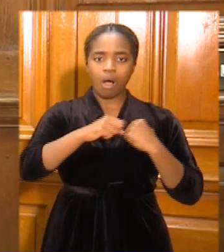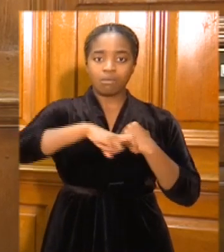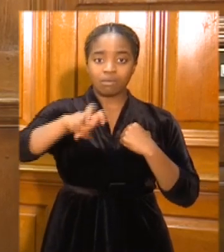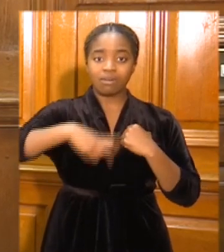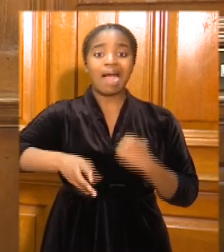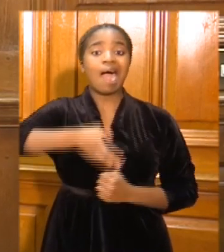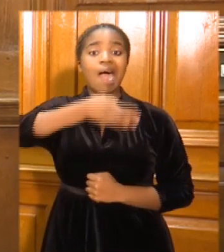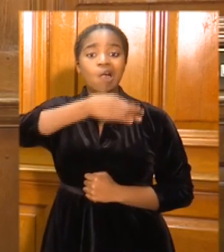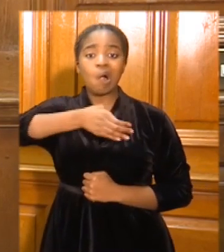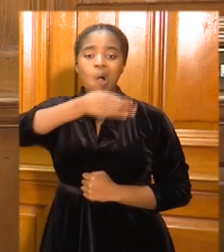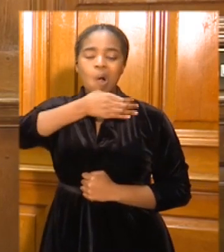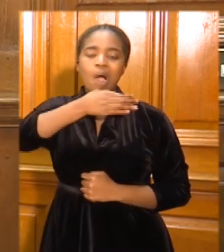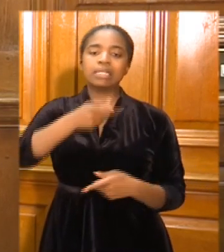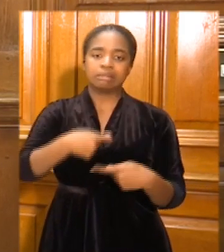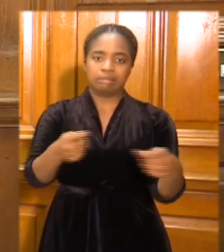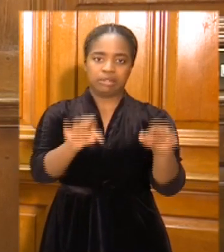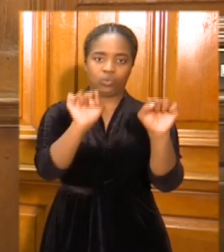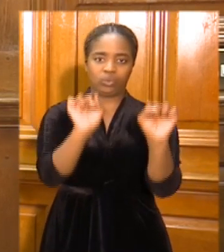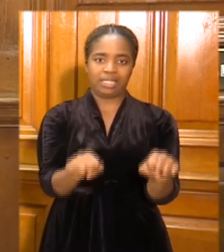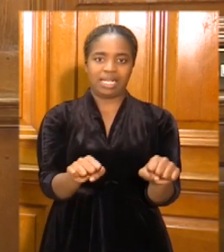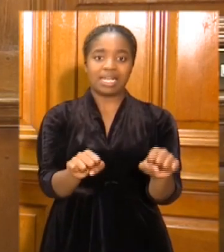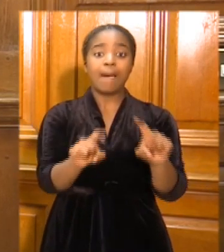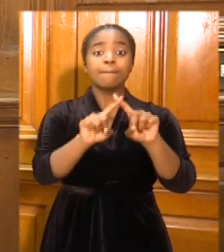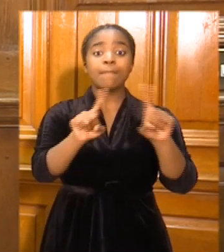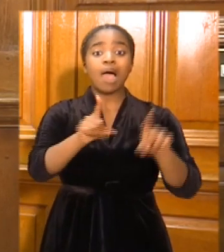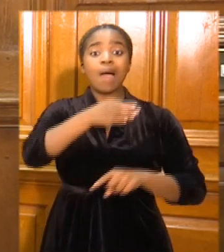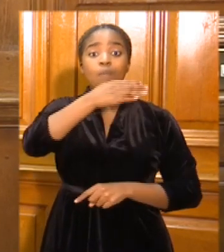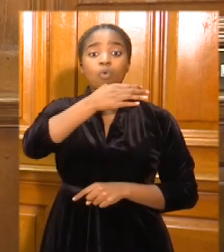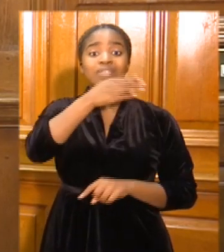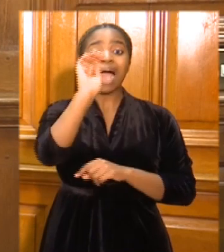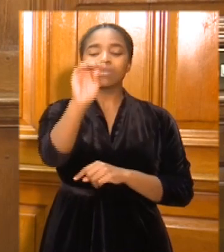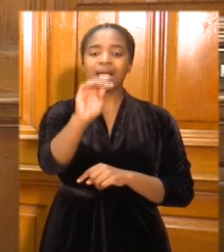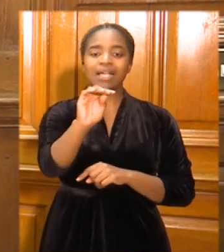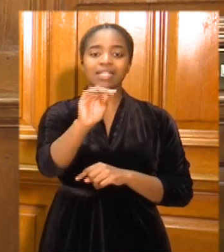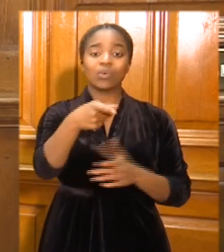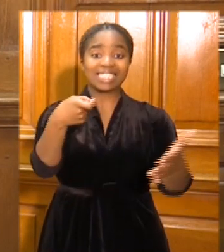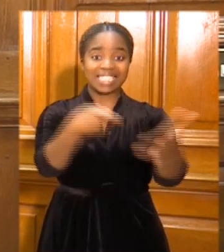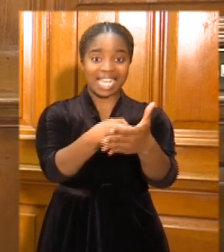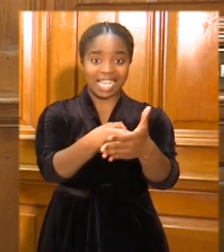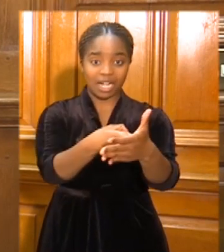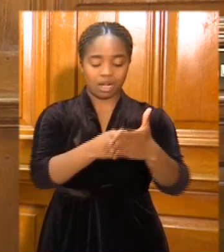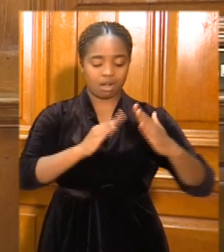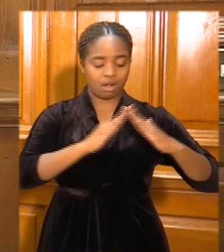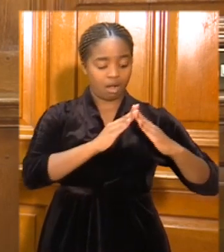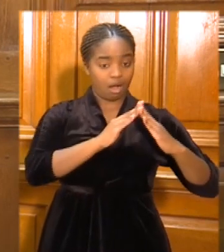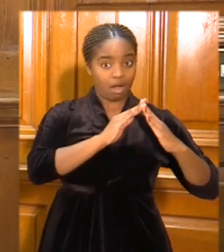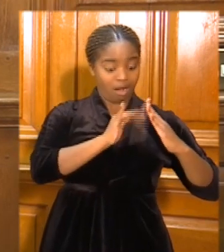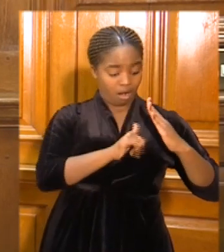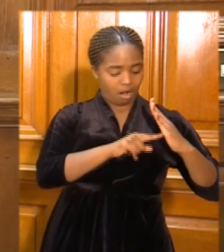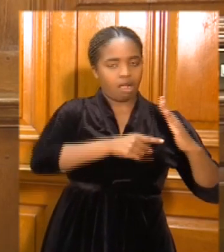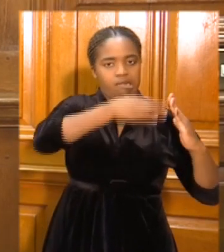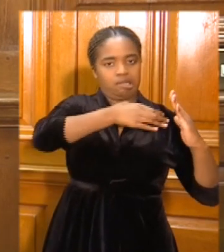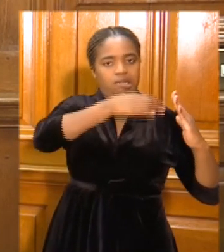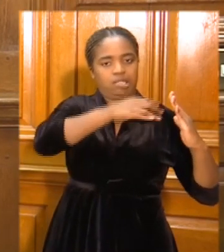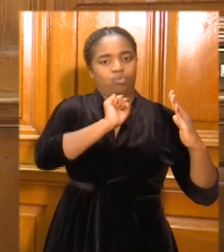Alcohol will be sold for home consumption only under strict conditions